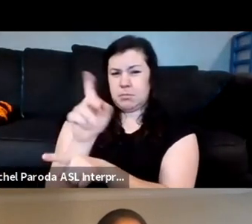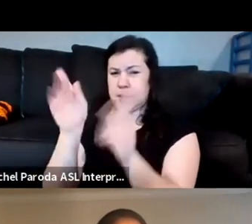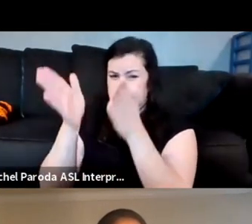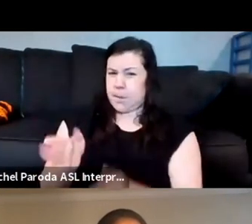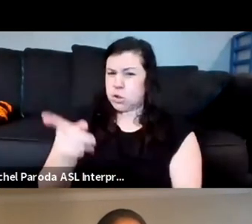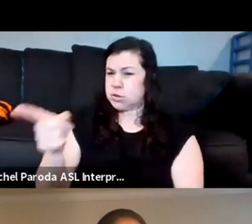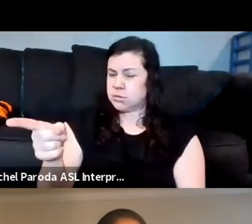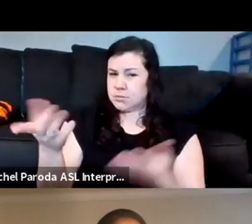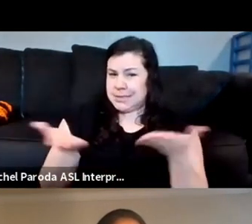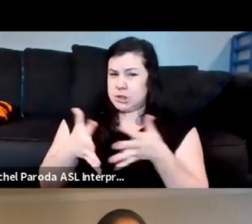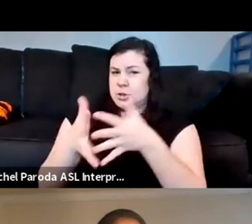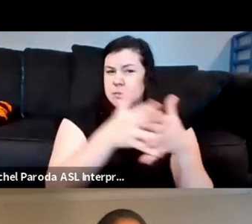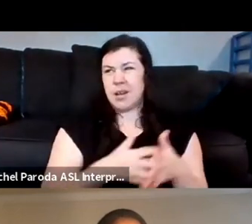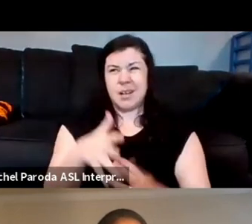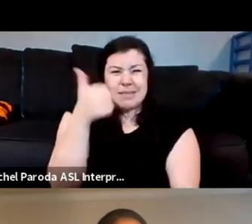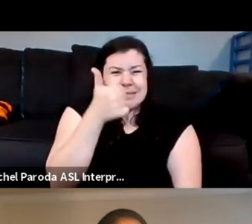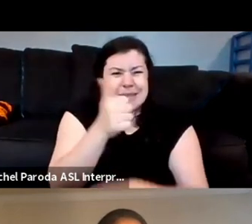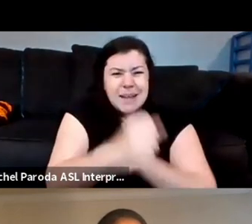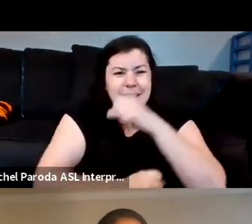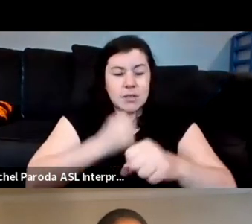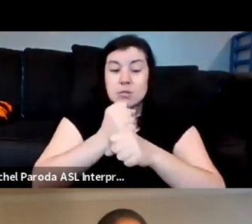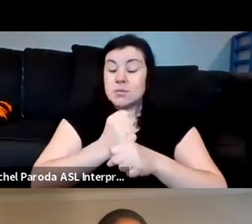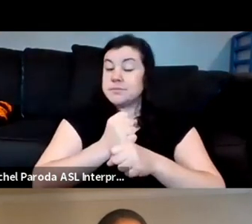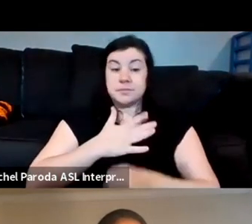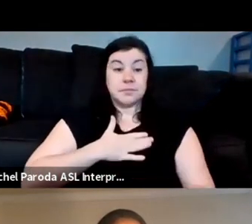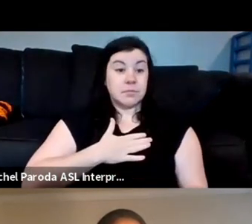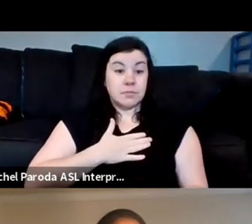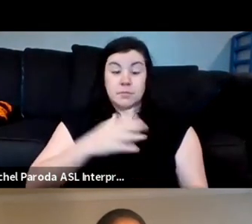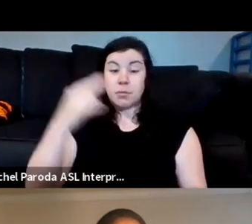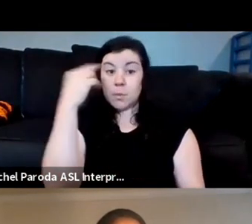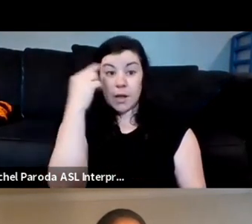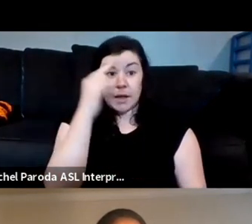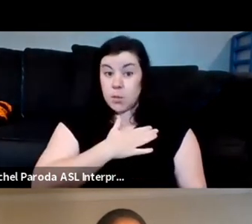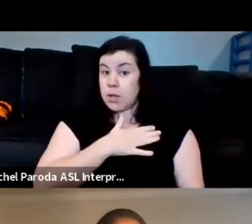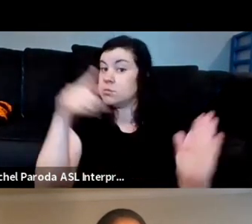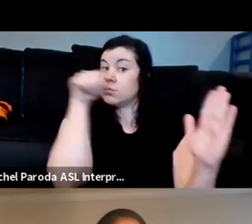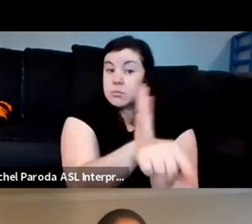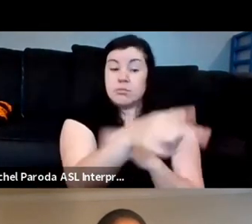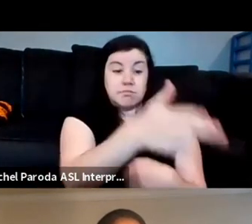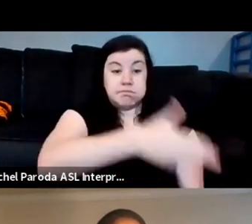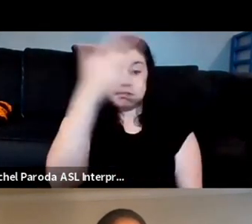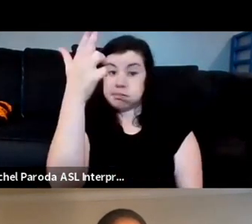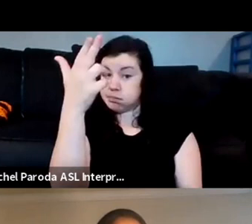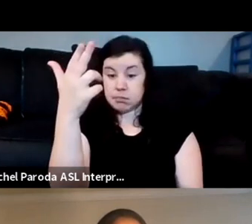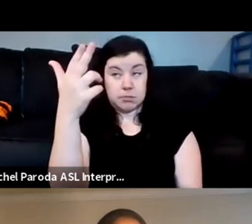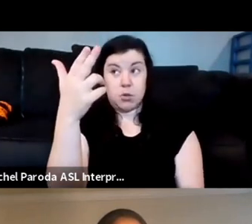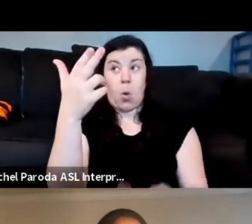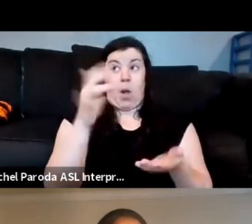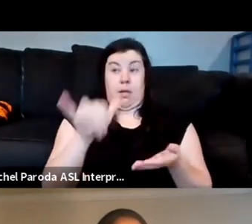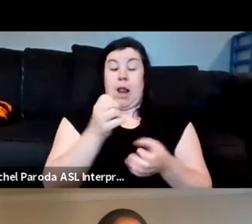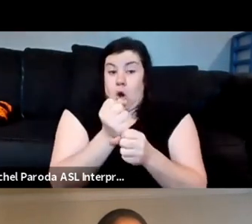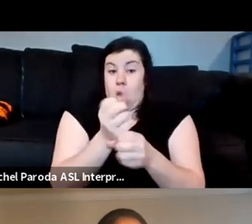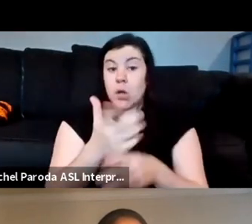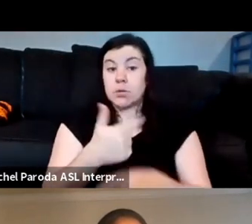we had been begging people for 10 years my nephew got killed in gun violence and so that's what turned me kind of into a community